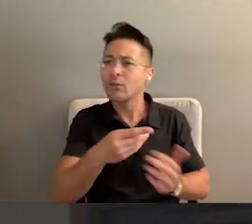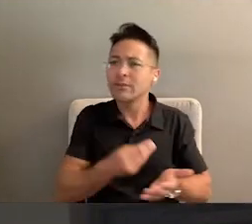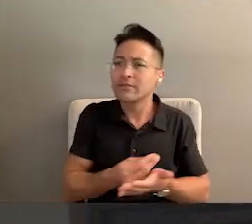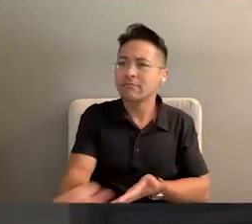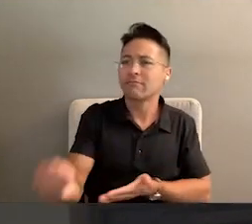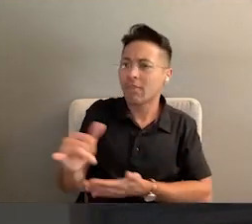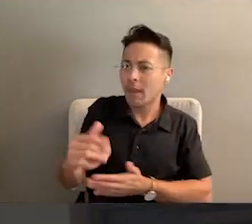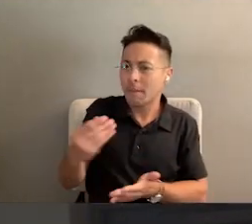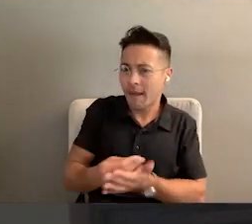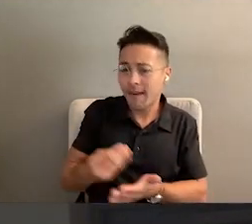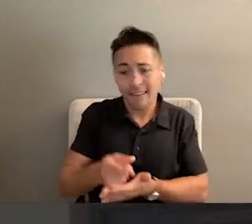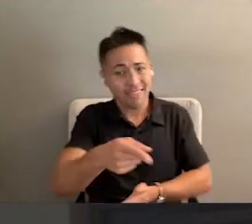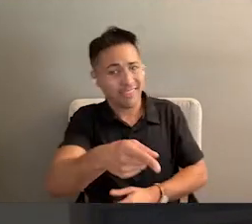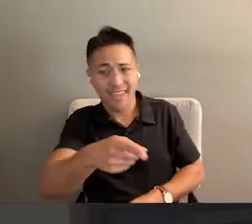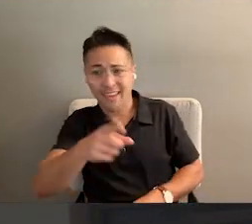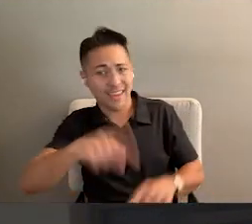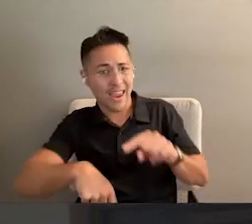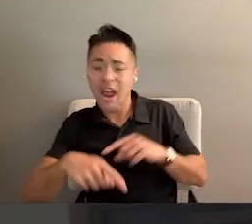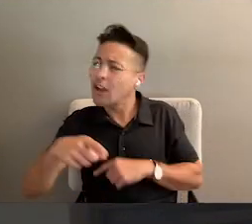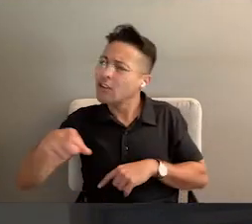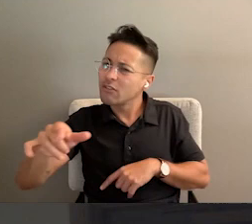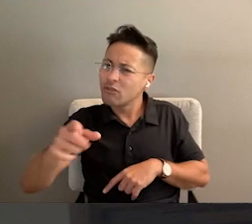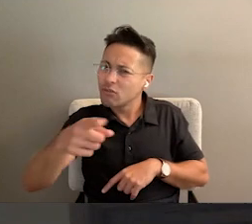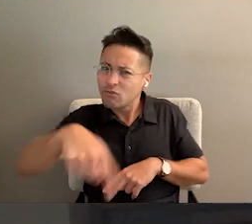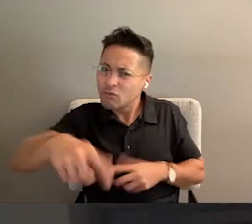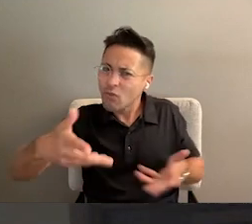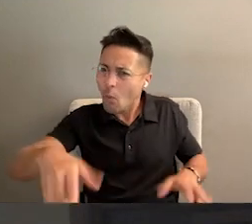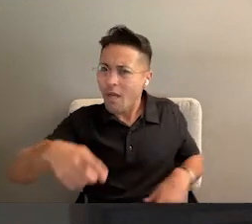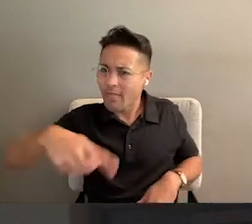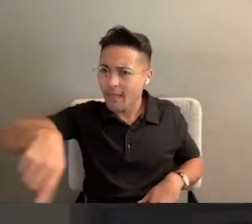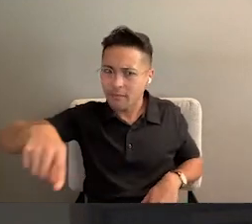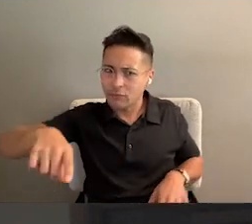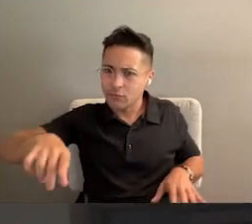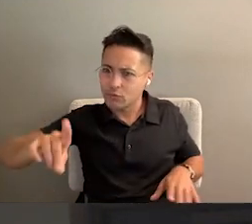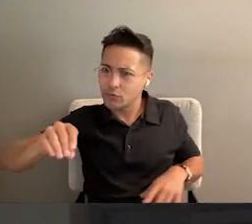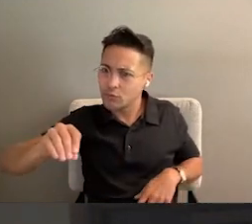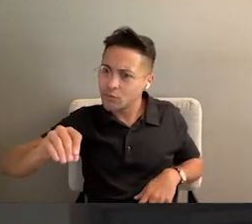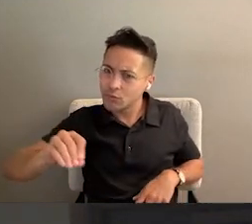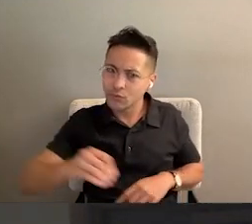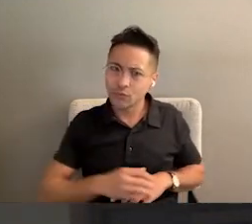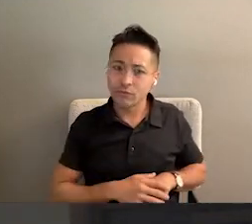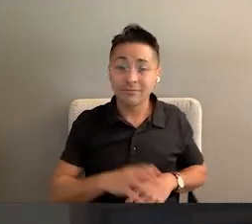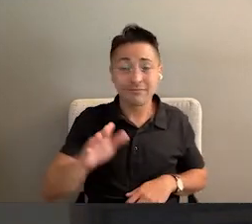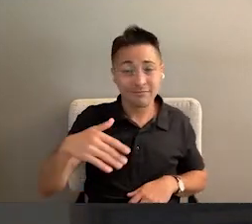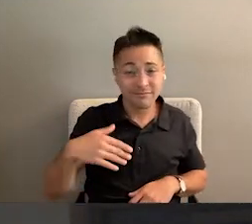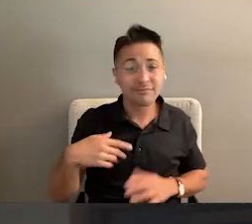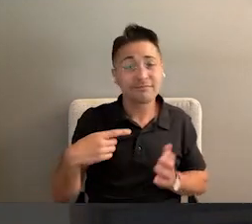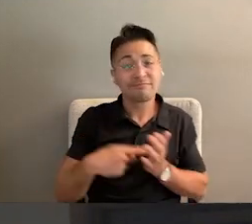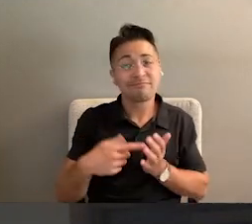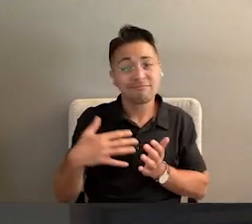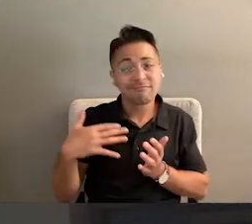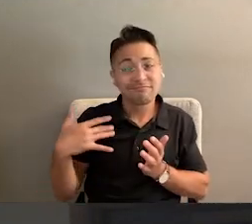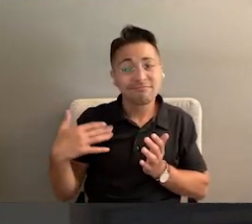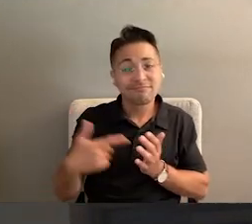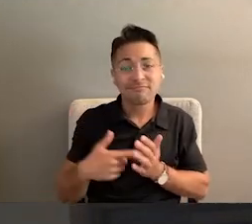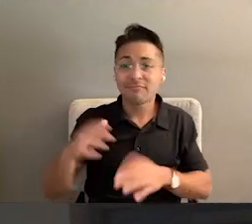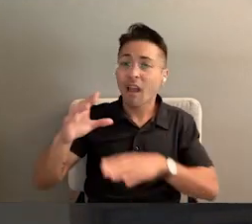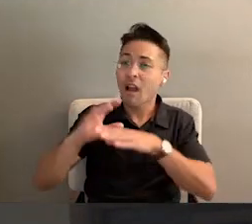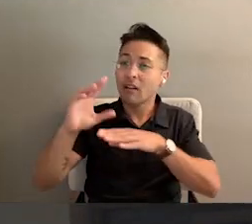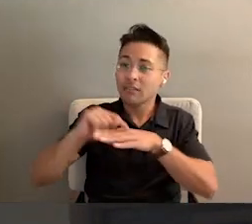us how you're going to spend that money. They are not to do it for you, and you don't want them to,